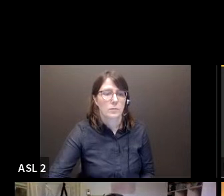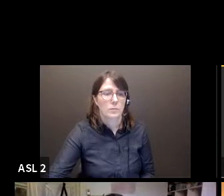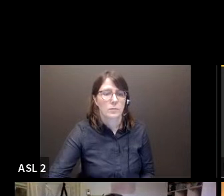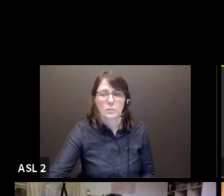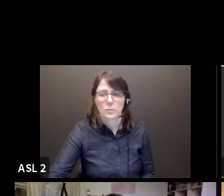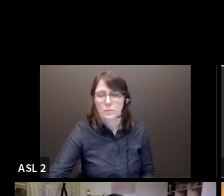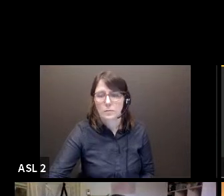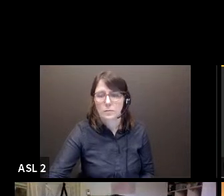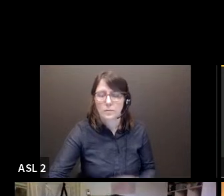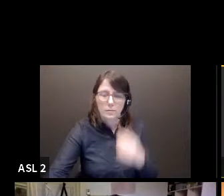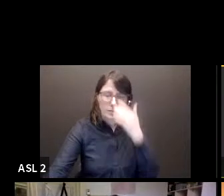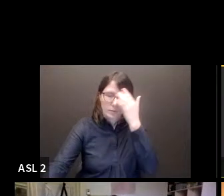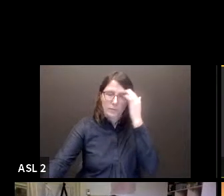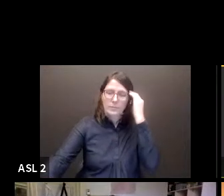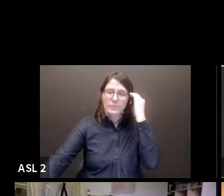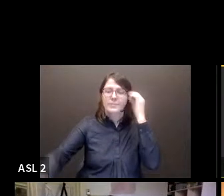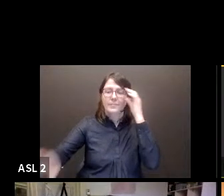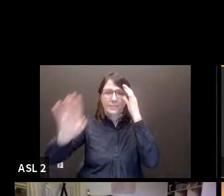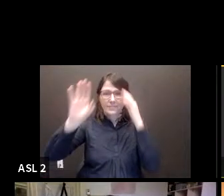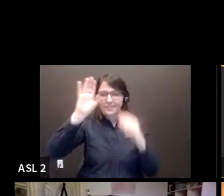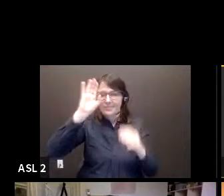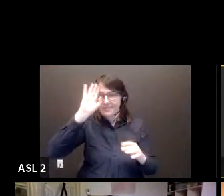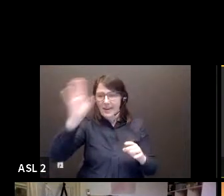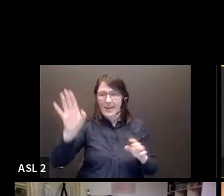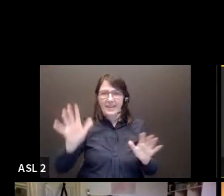hi there just kidding